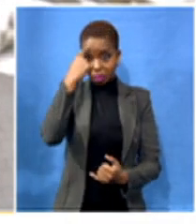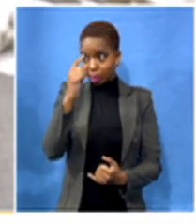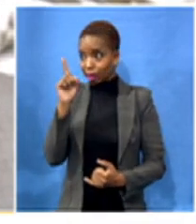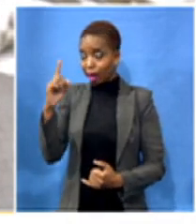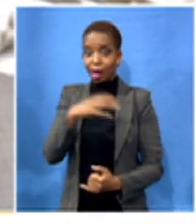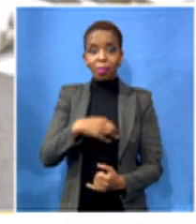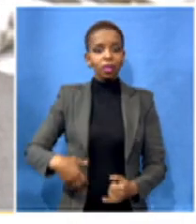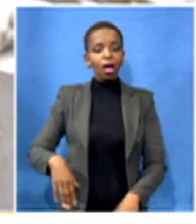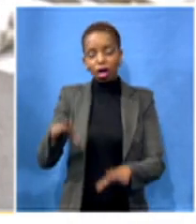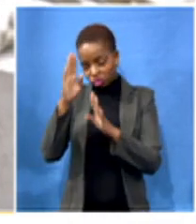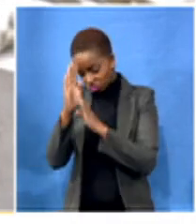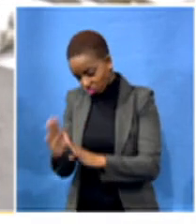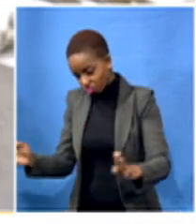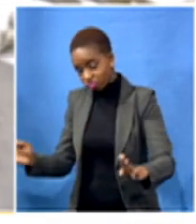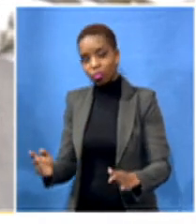this request?